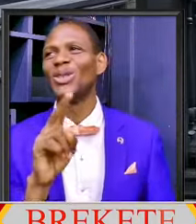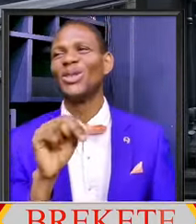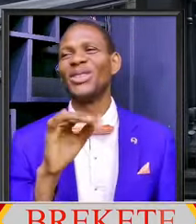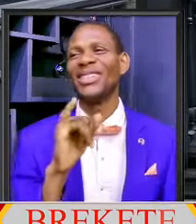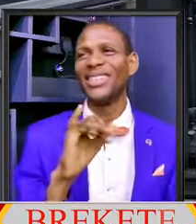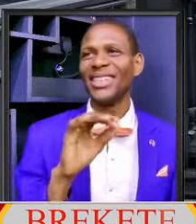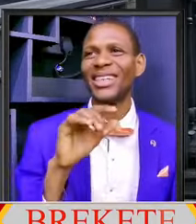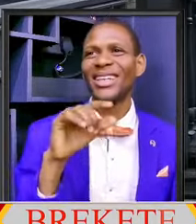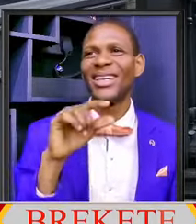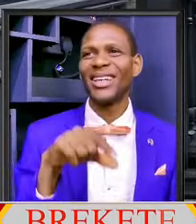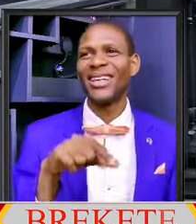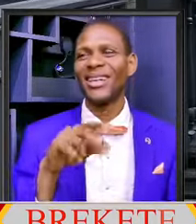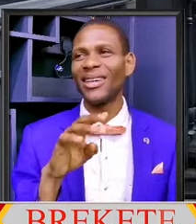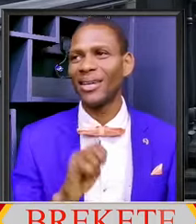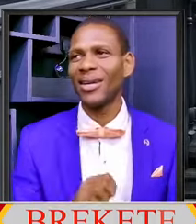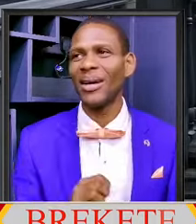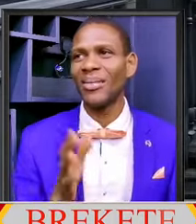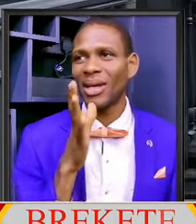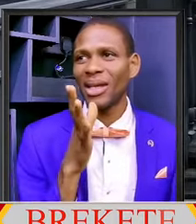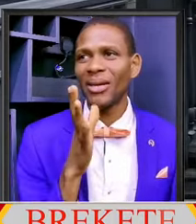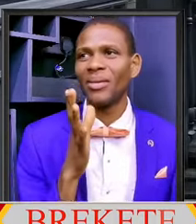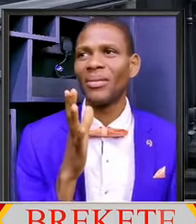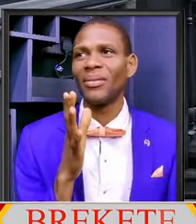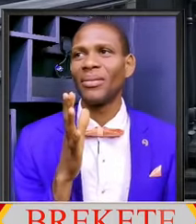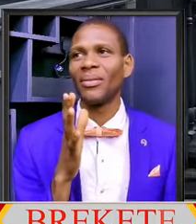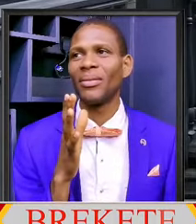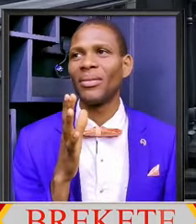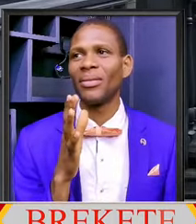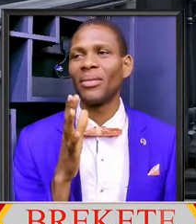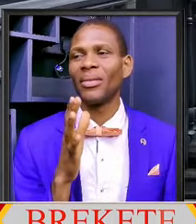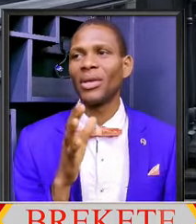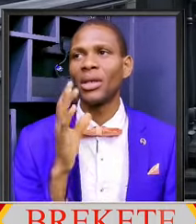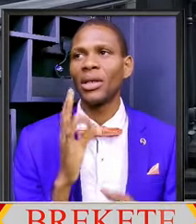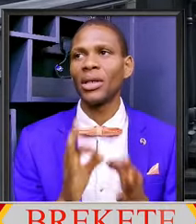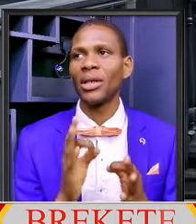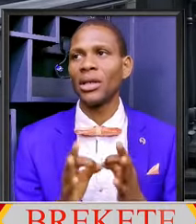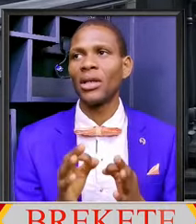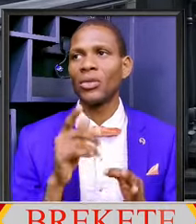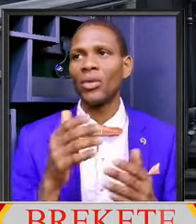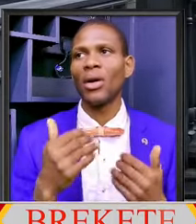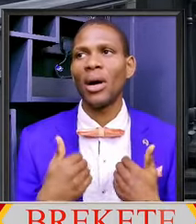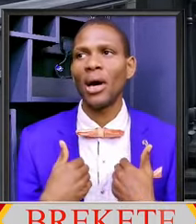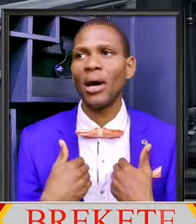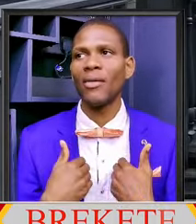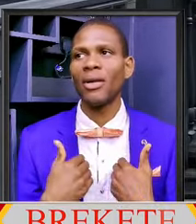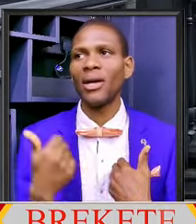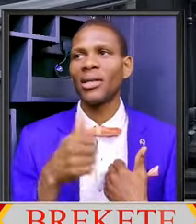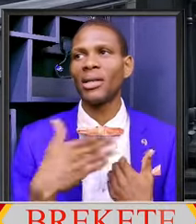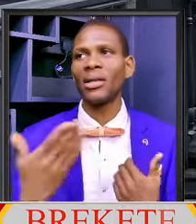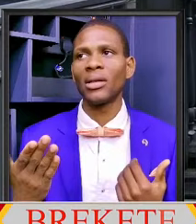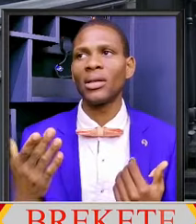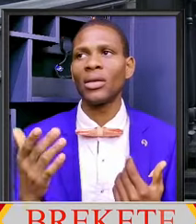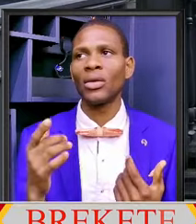Unique where? Madam. Sir? If you have anything you want